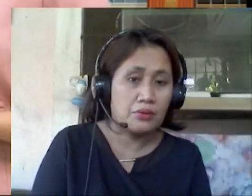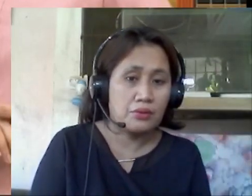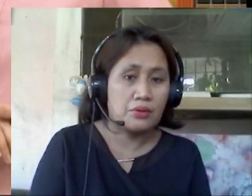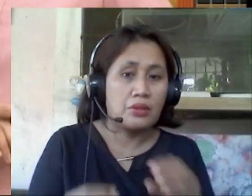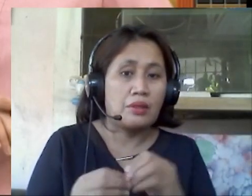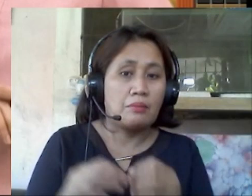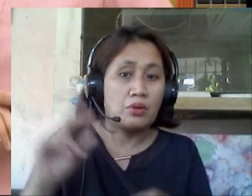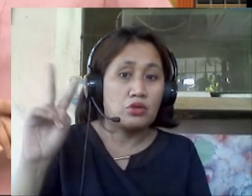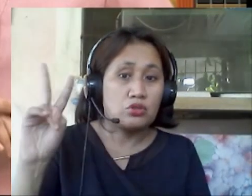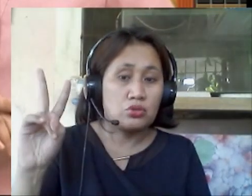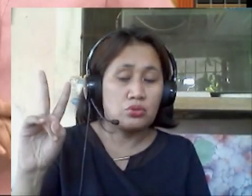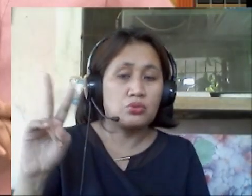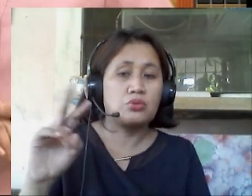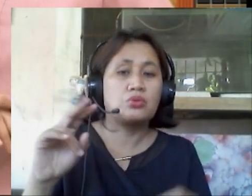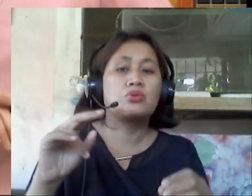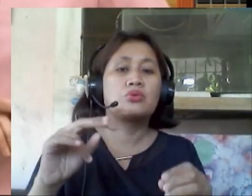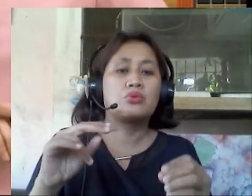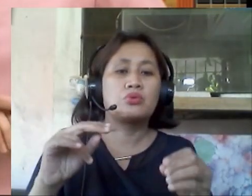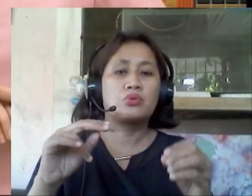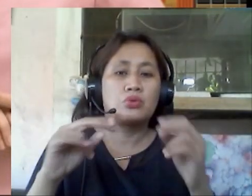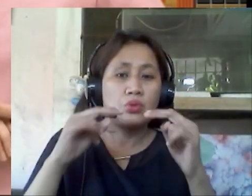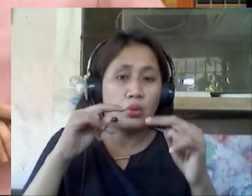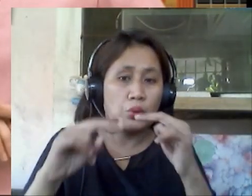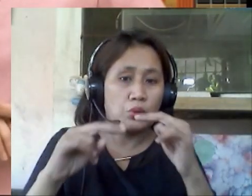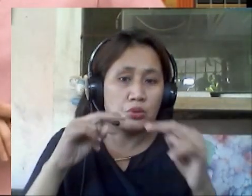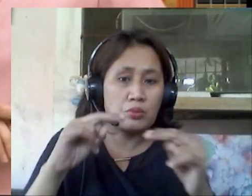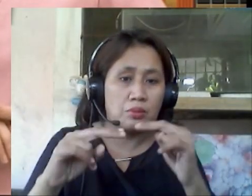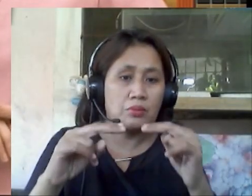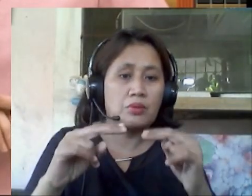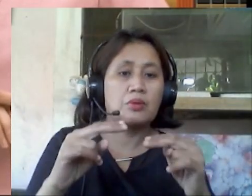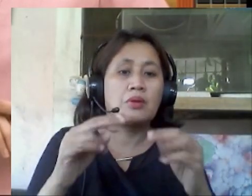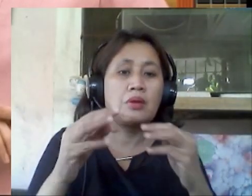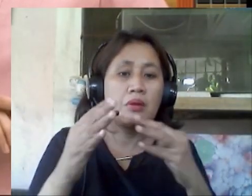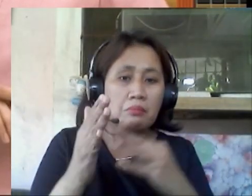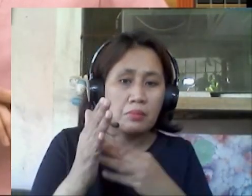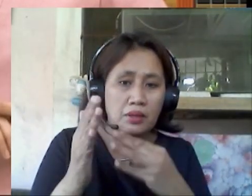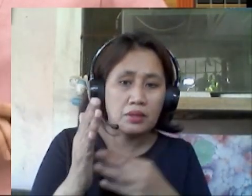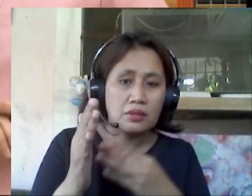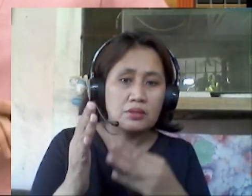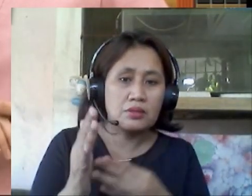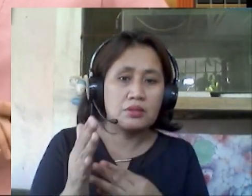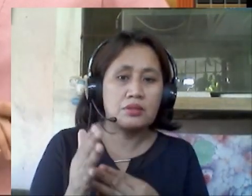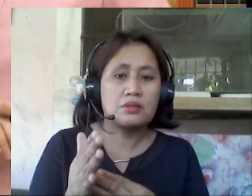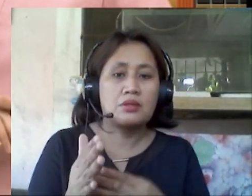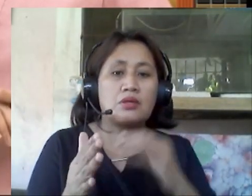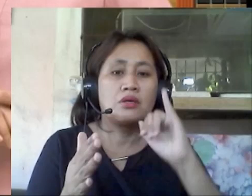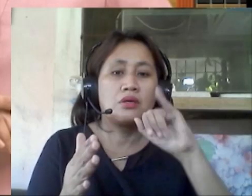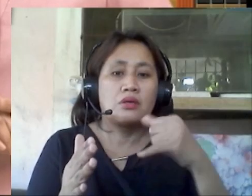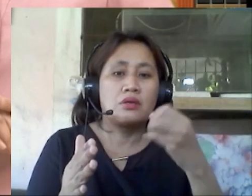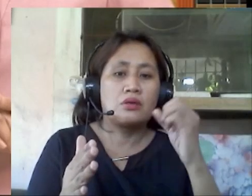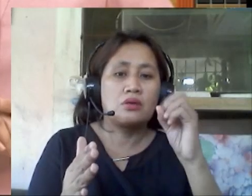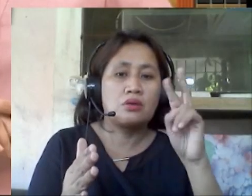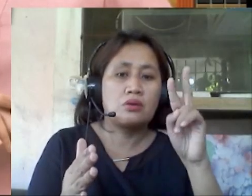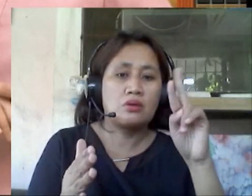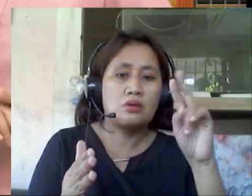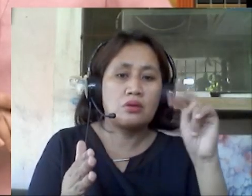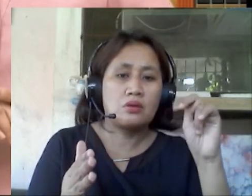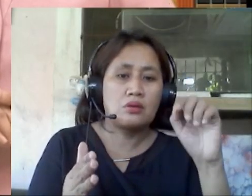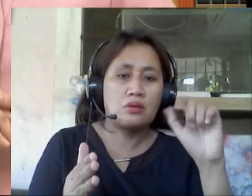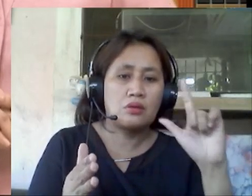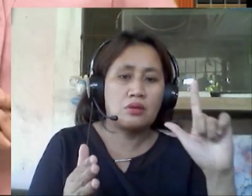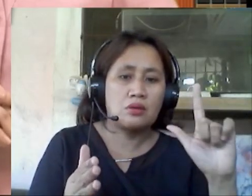Number 2, periodicals. These are magazines, scholarly journals, newspapers,